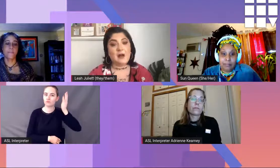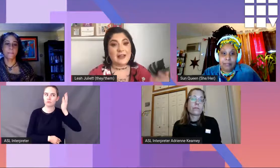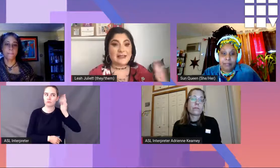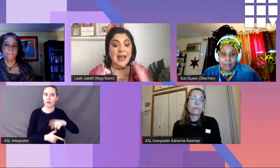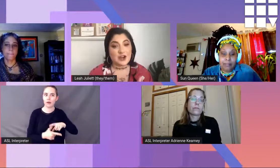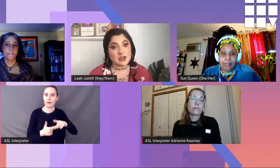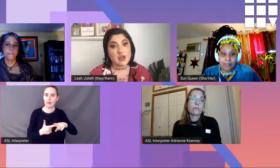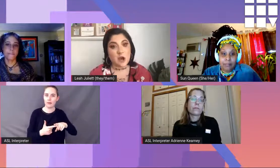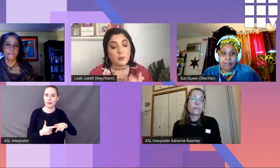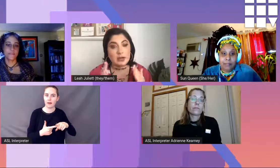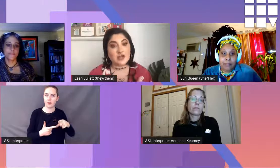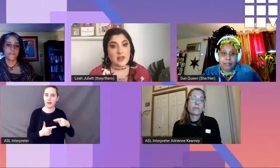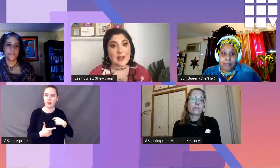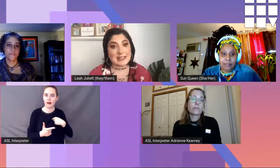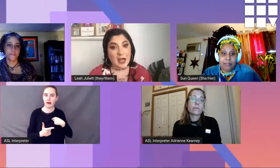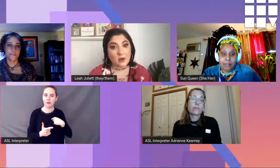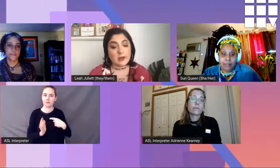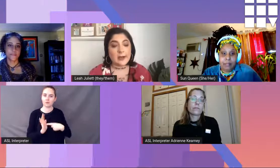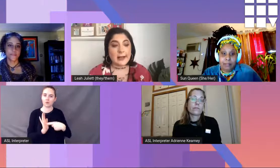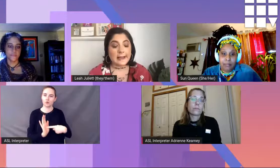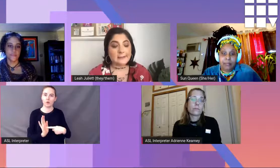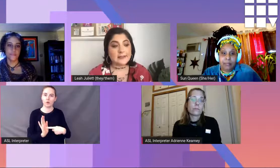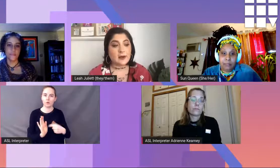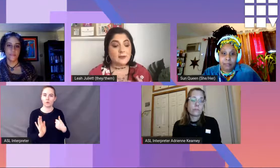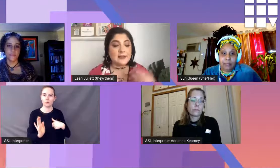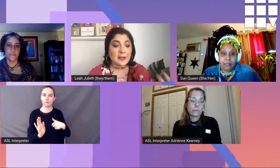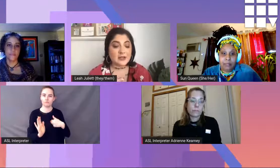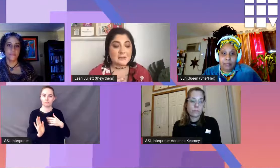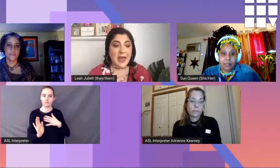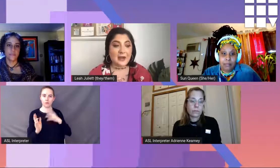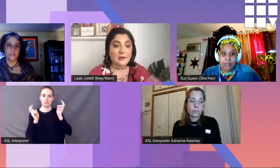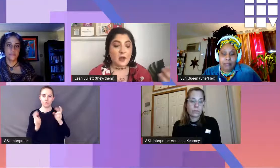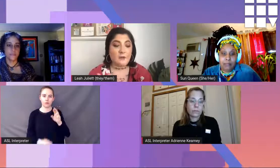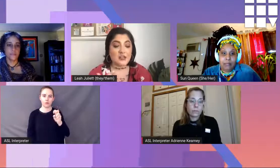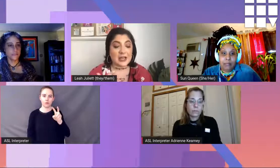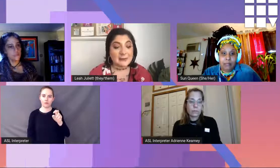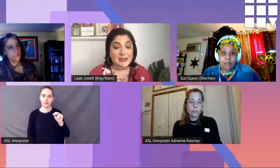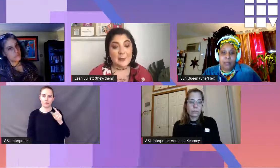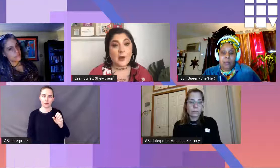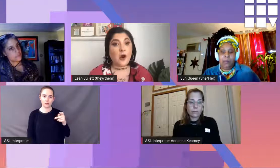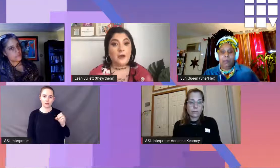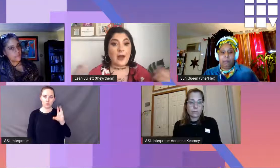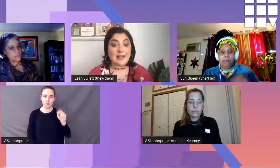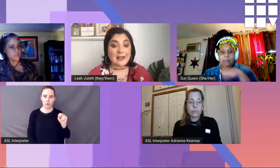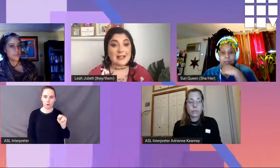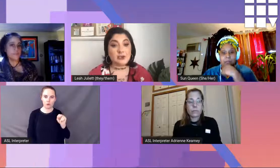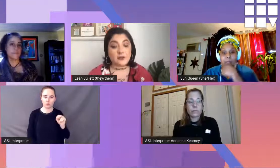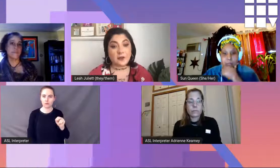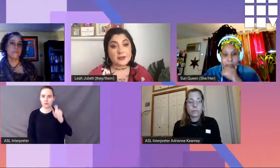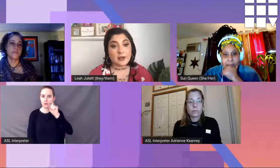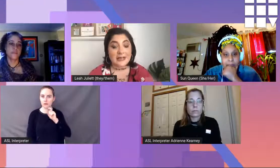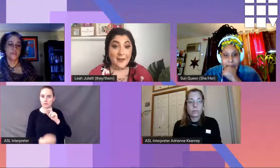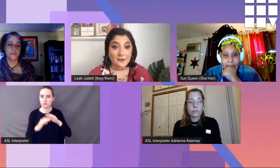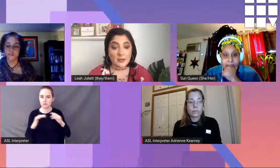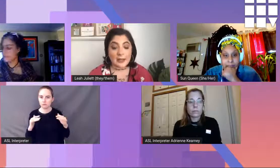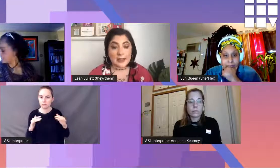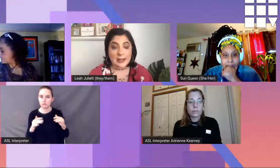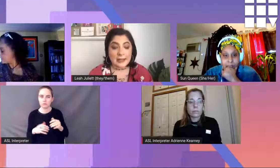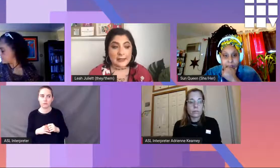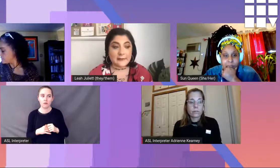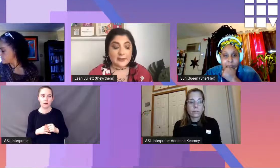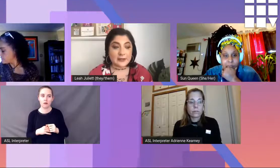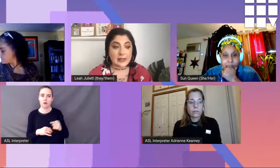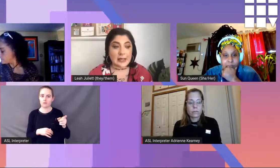talking about, they say, actually, no, we're going to shut that down. So the subject matter of which I speak about, although I think it's universal to